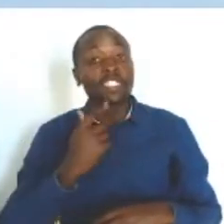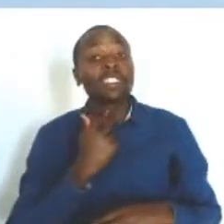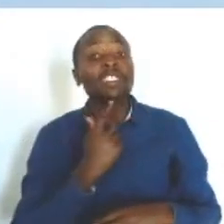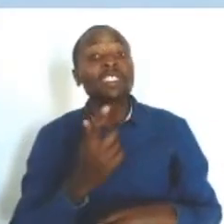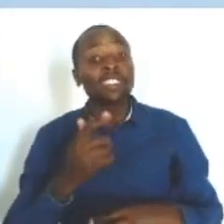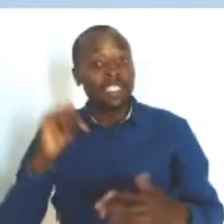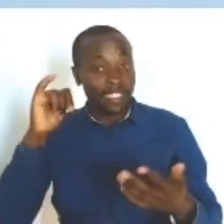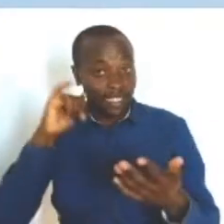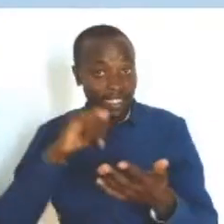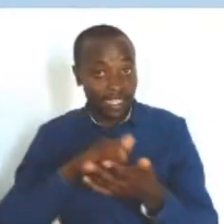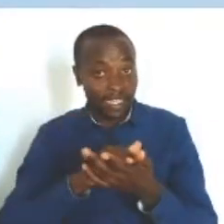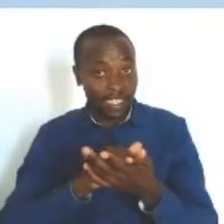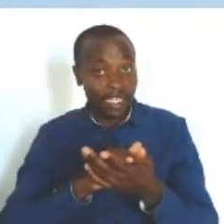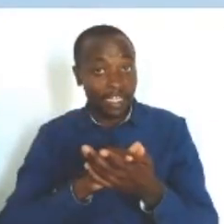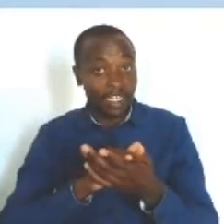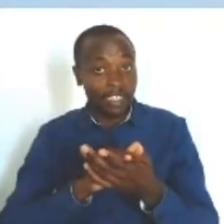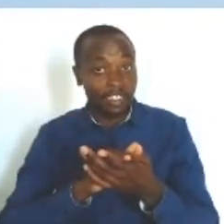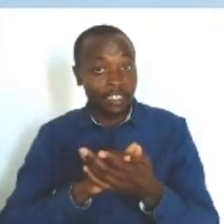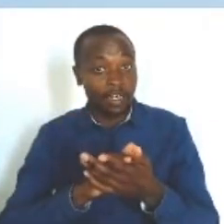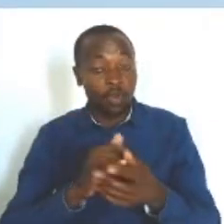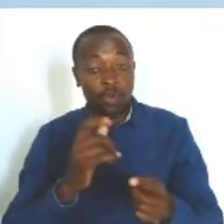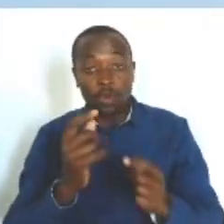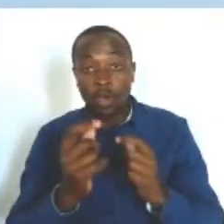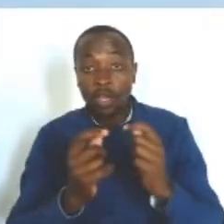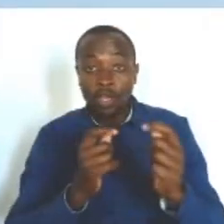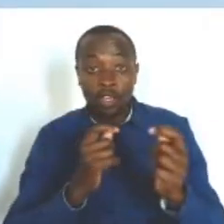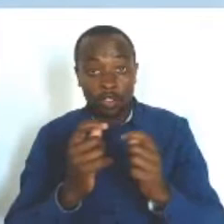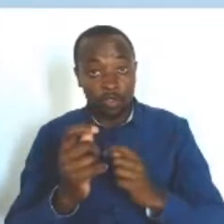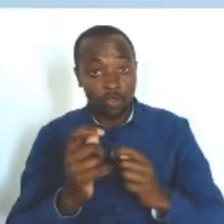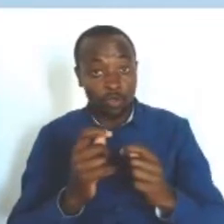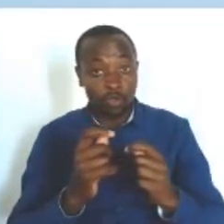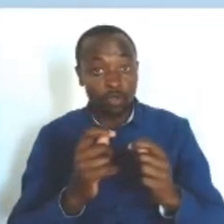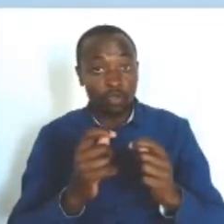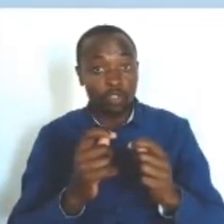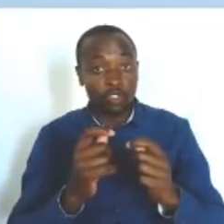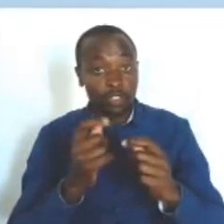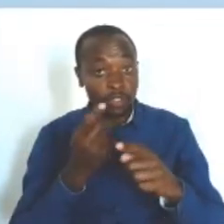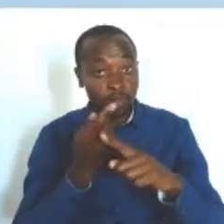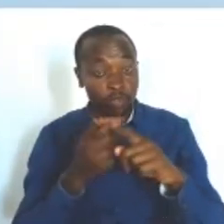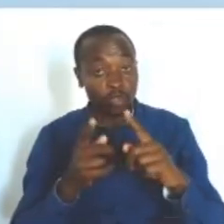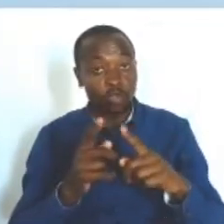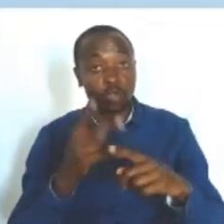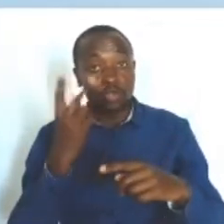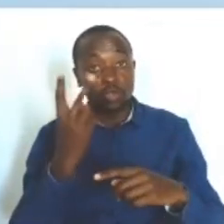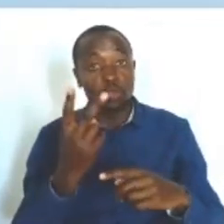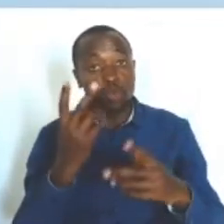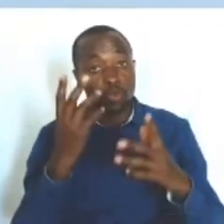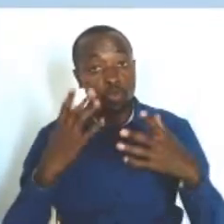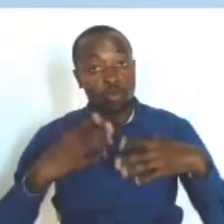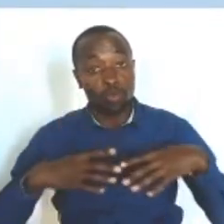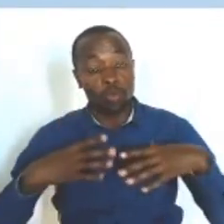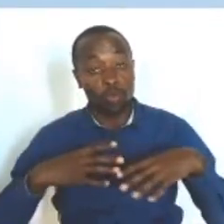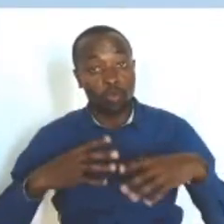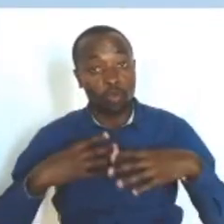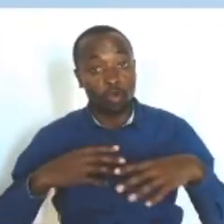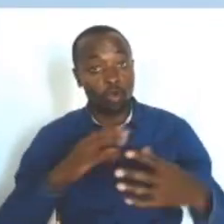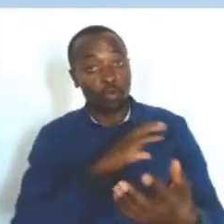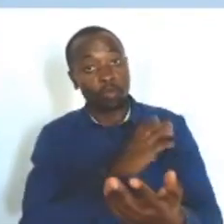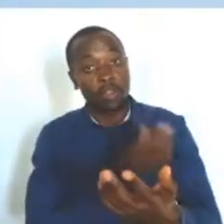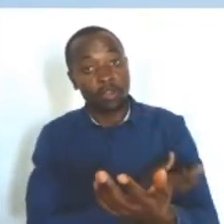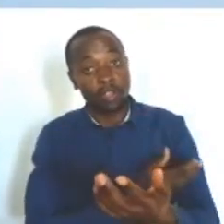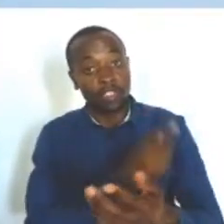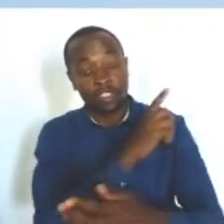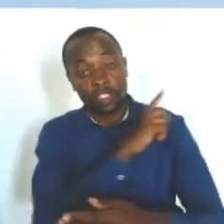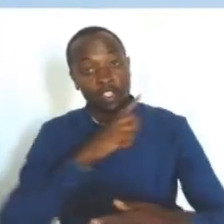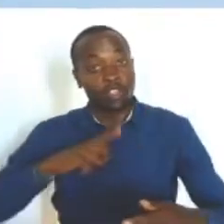our engagement is between two people or two powers. We are engaged with the Lord on